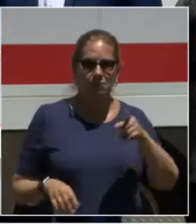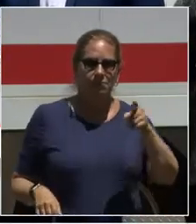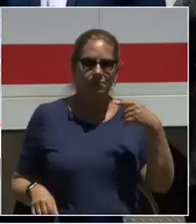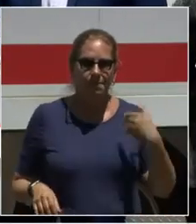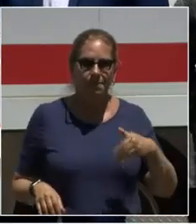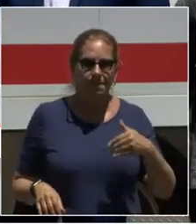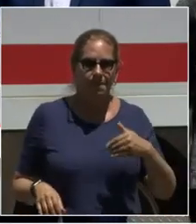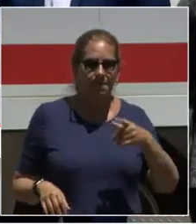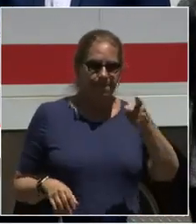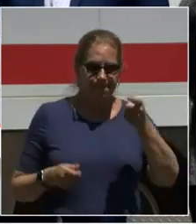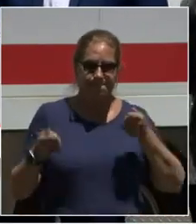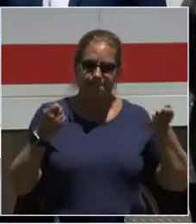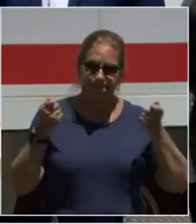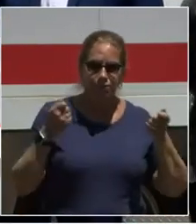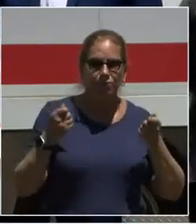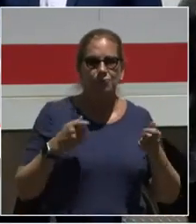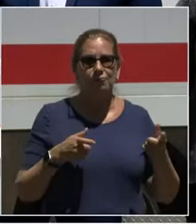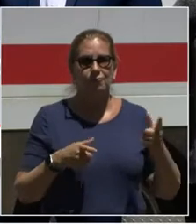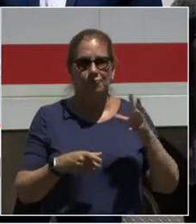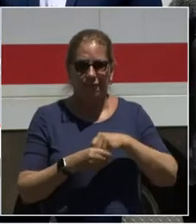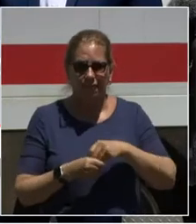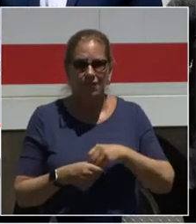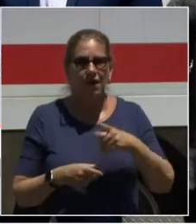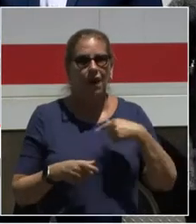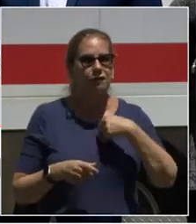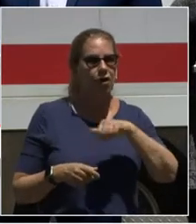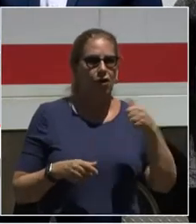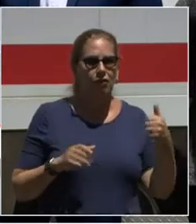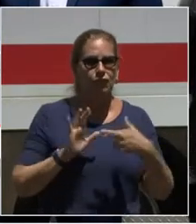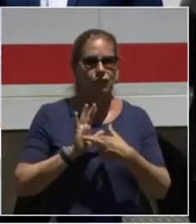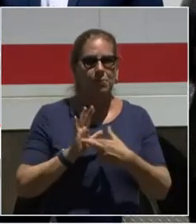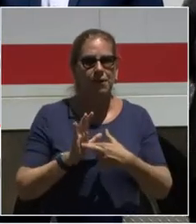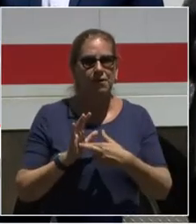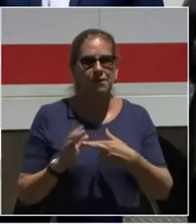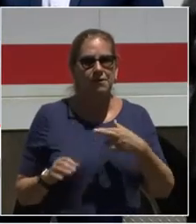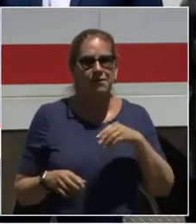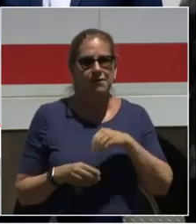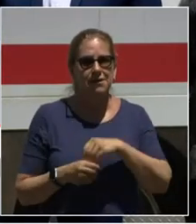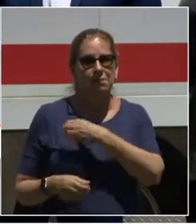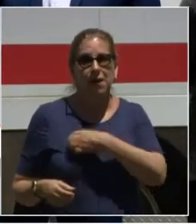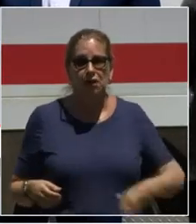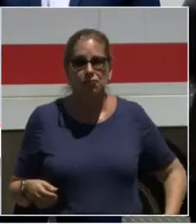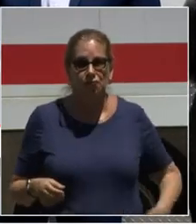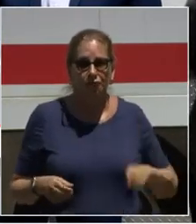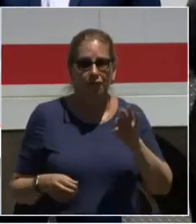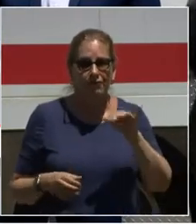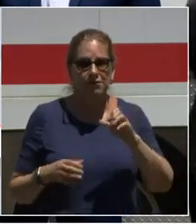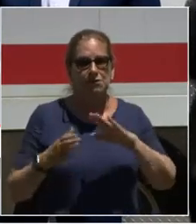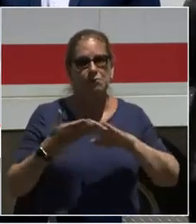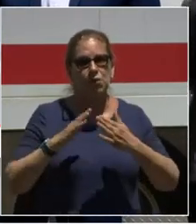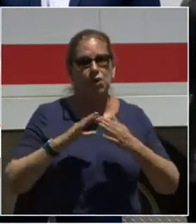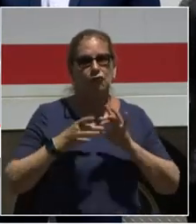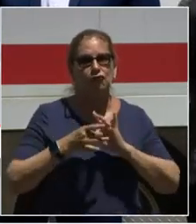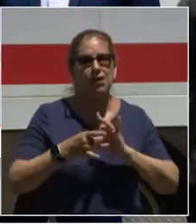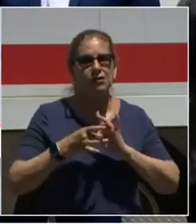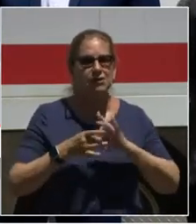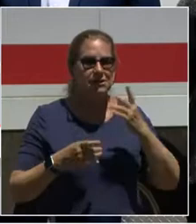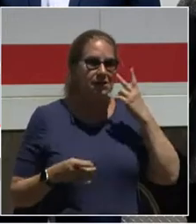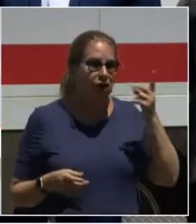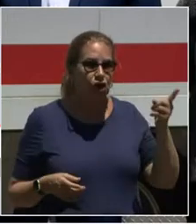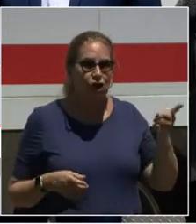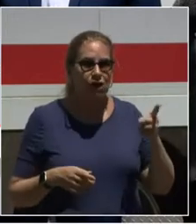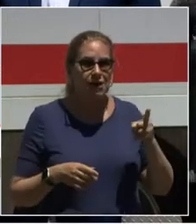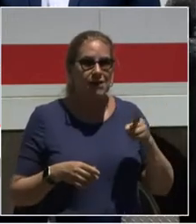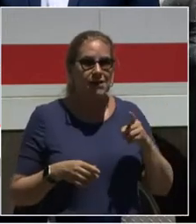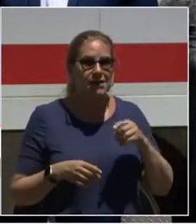are the representatives of the Mayor's Office of Community Relations. So when you see Christina in Ward 8, give her a lot of